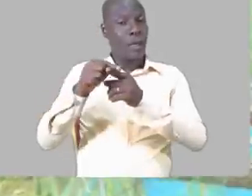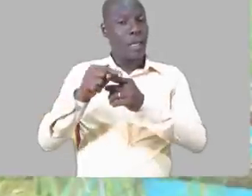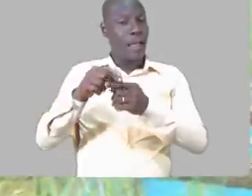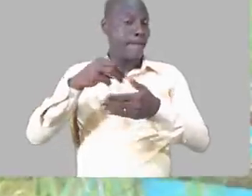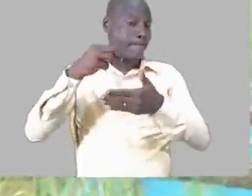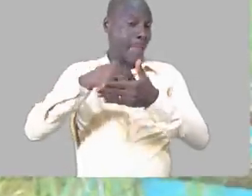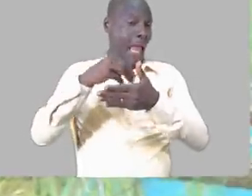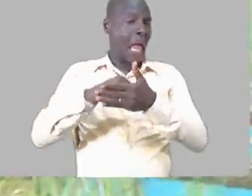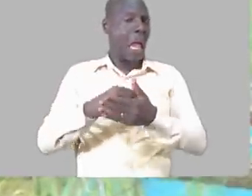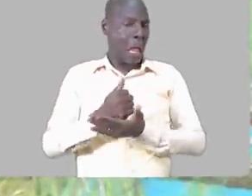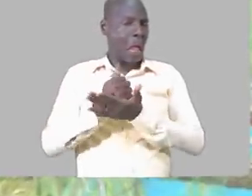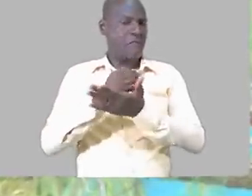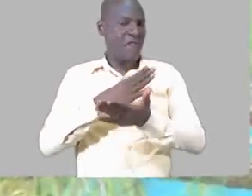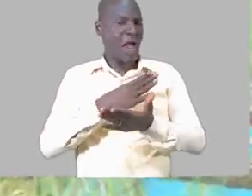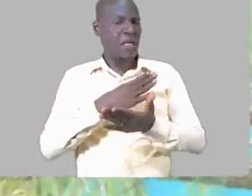Mathematics, a very helpful.